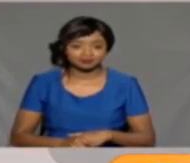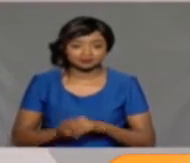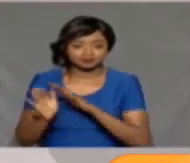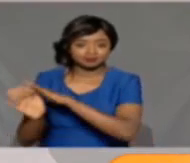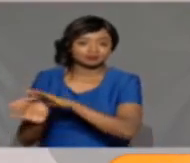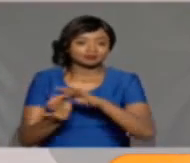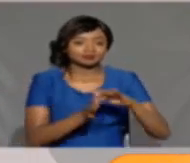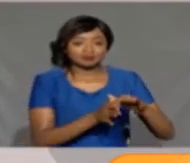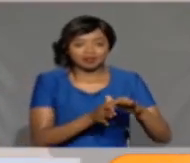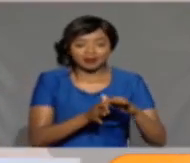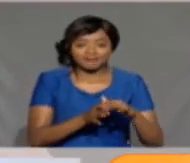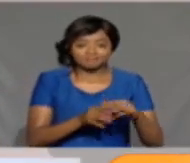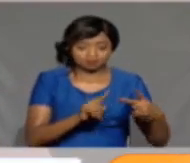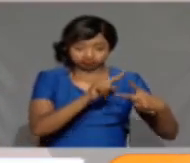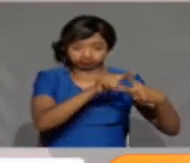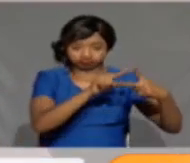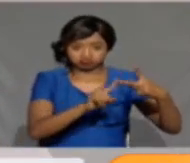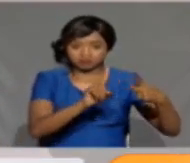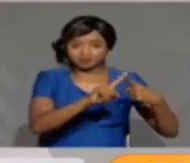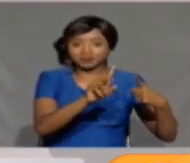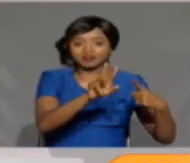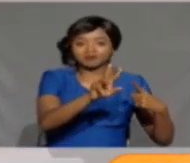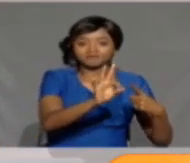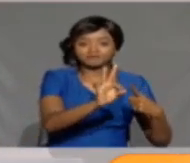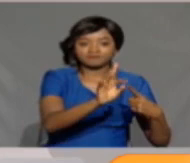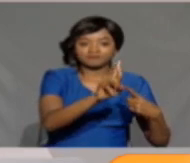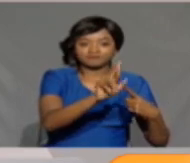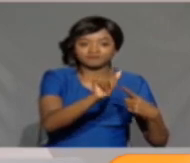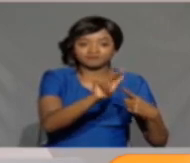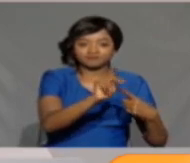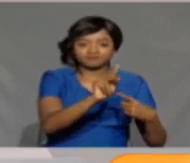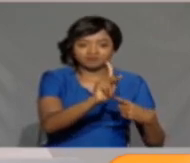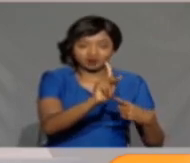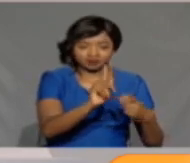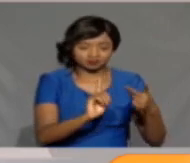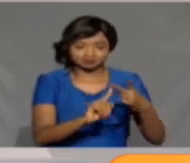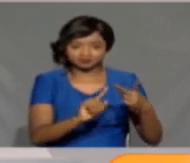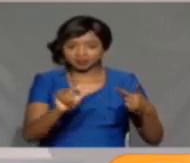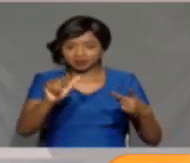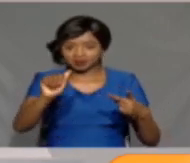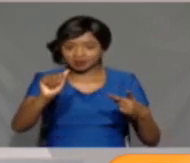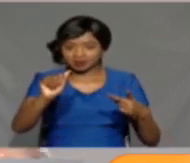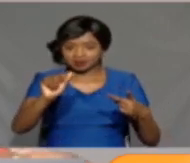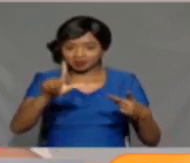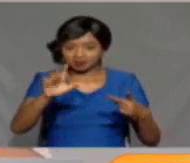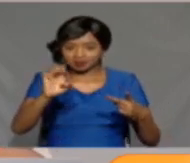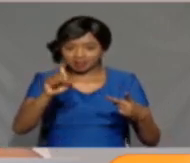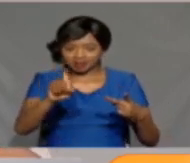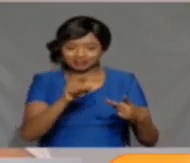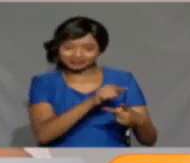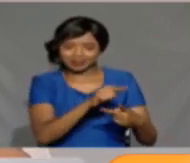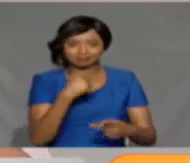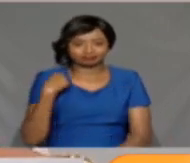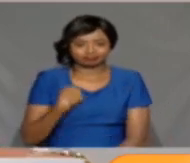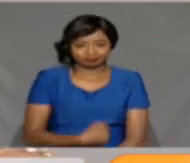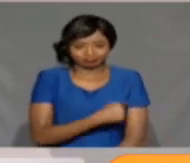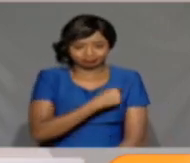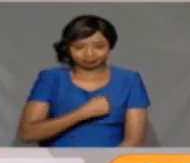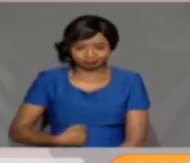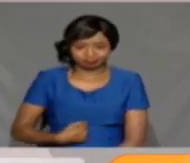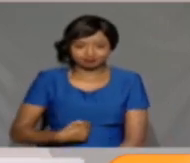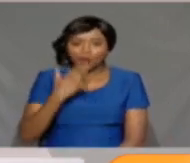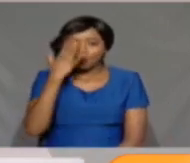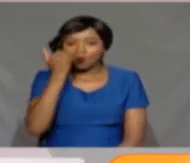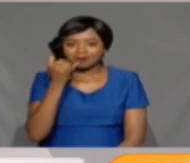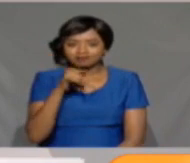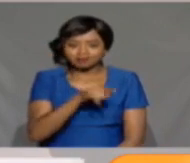Rugby players Frank Wanyama and Alex Olaba Mahaga, who were found guilty of rape, have been